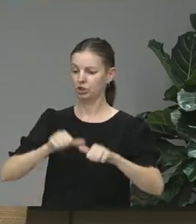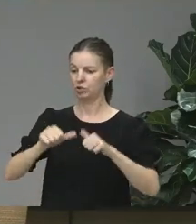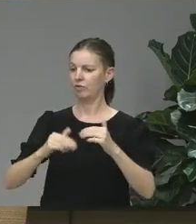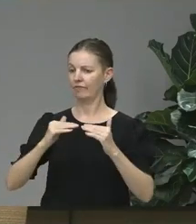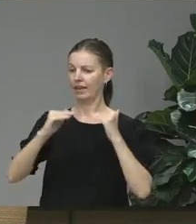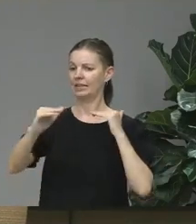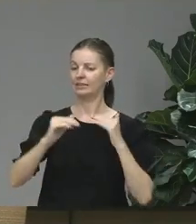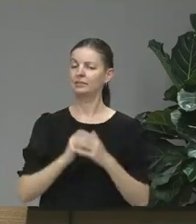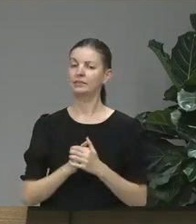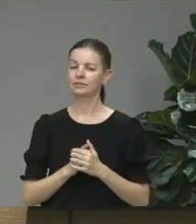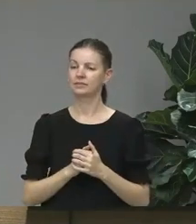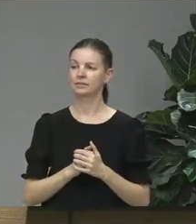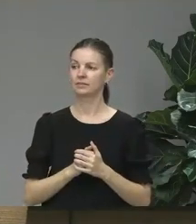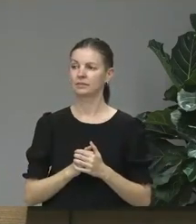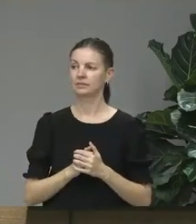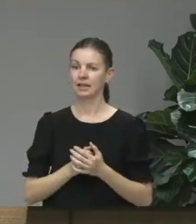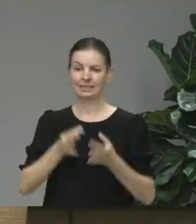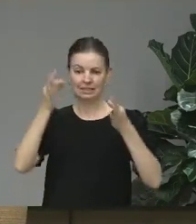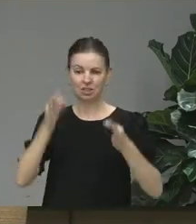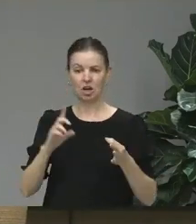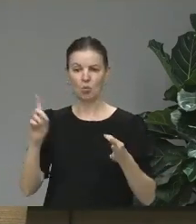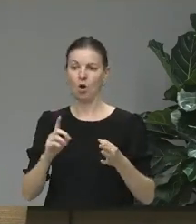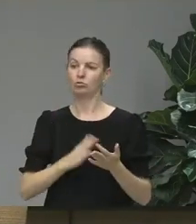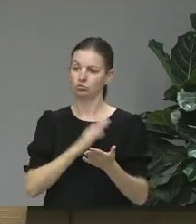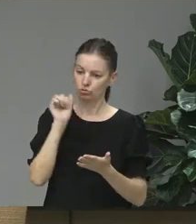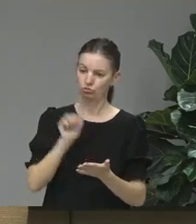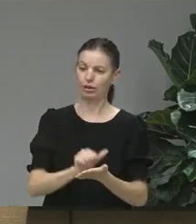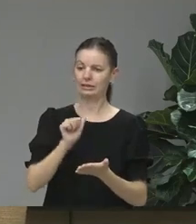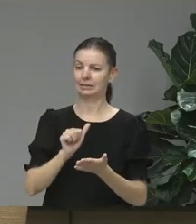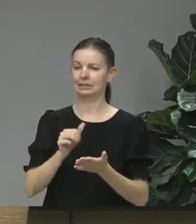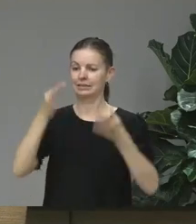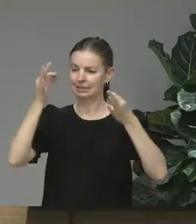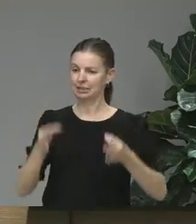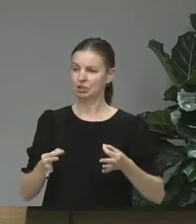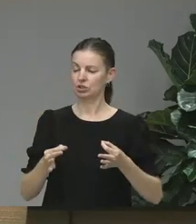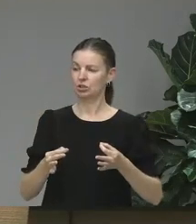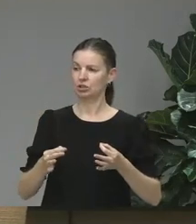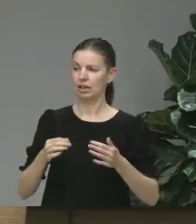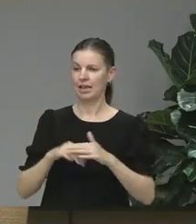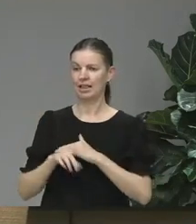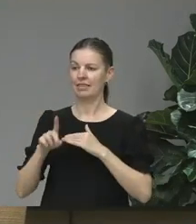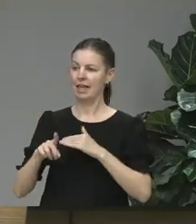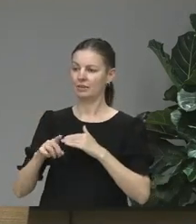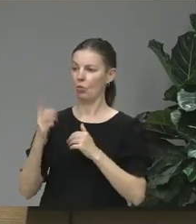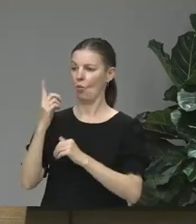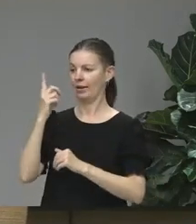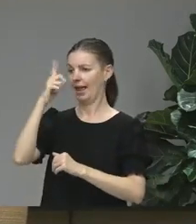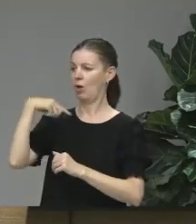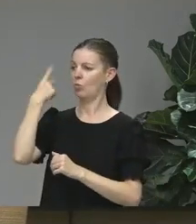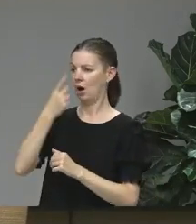deciding what is the correct and preferable decision, all in that inquisitorial hour or